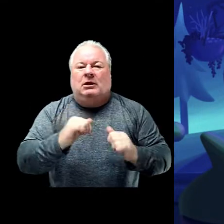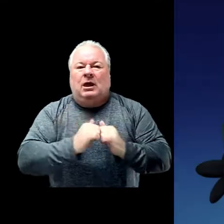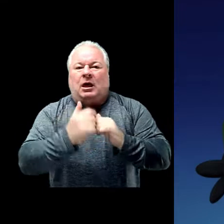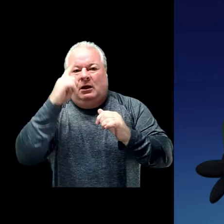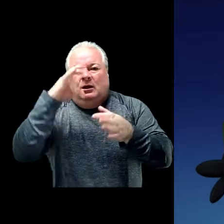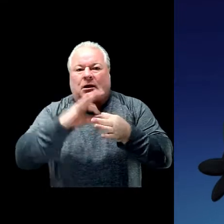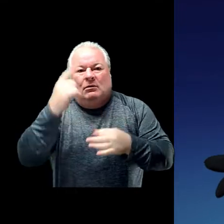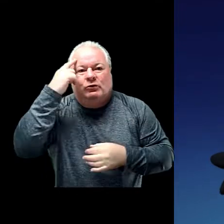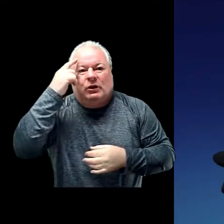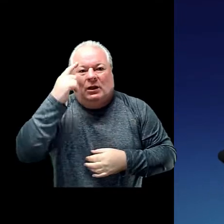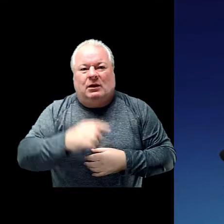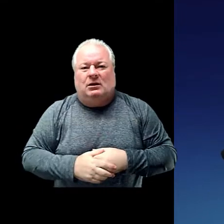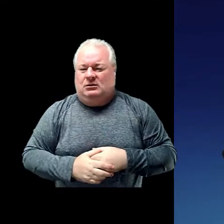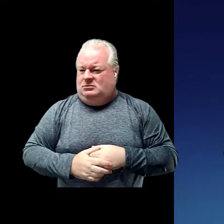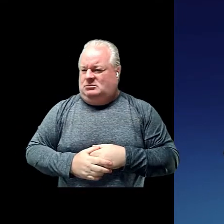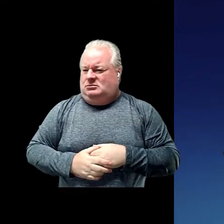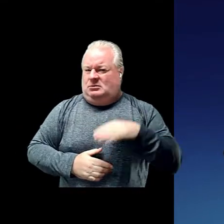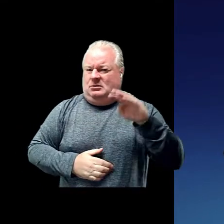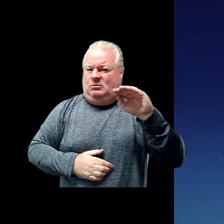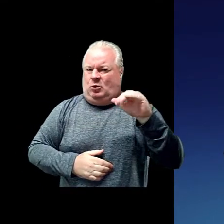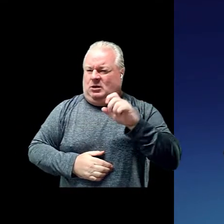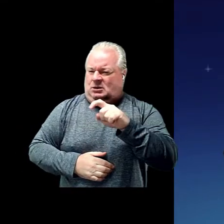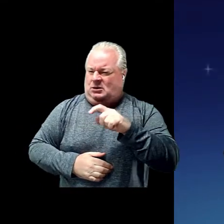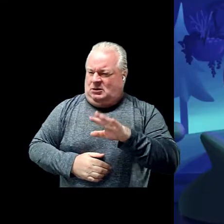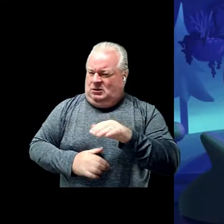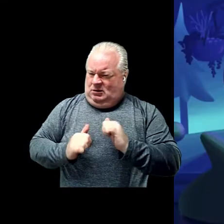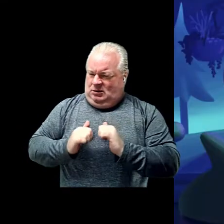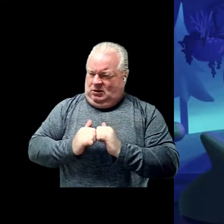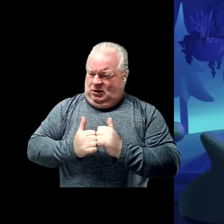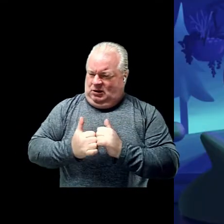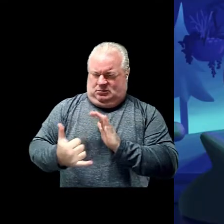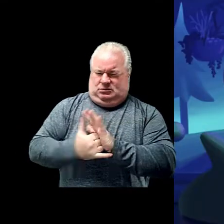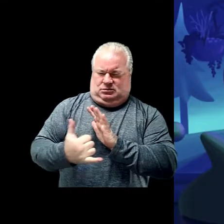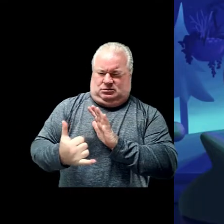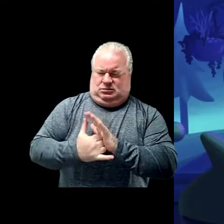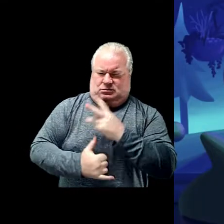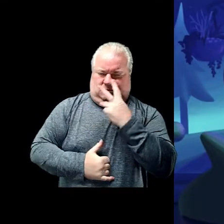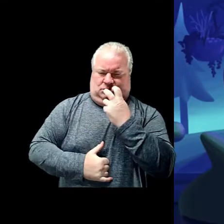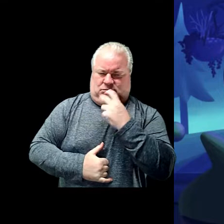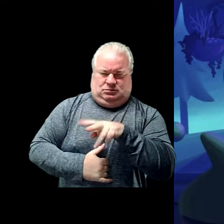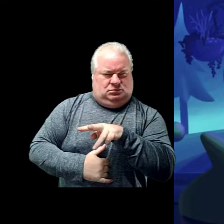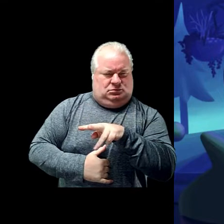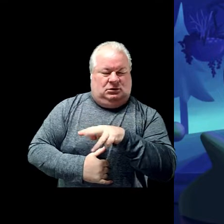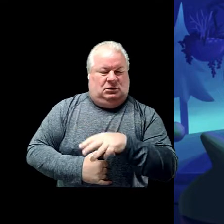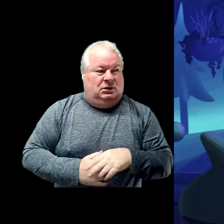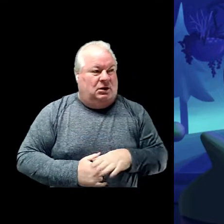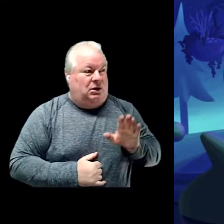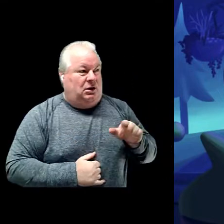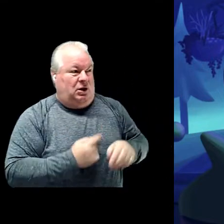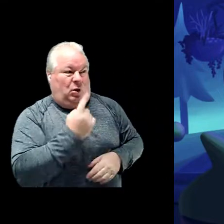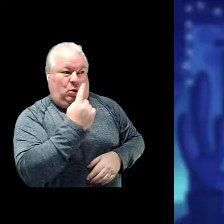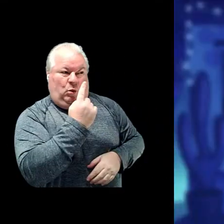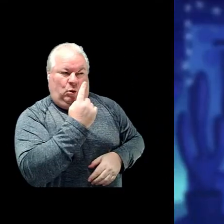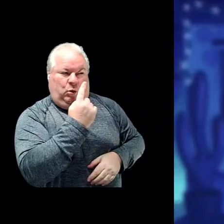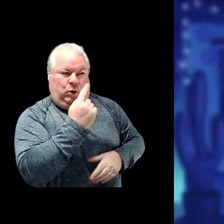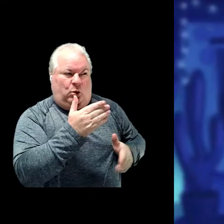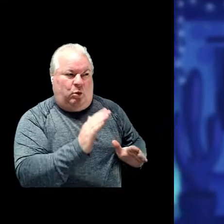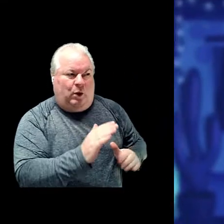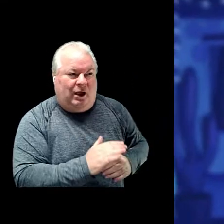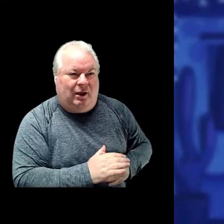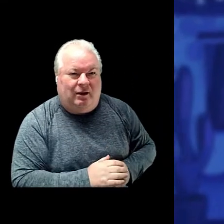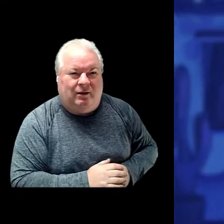do. How? Asked Mojo. There is only one way, said Miss Clara,